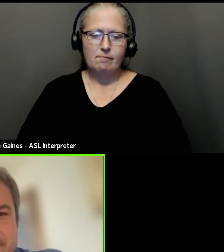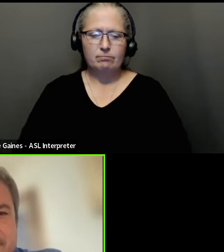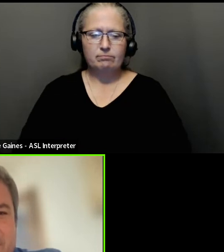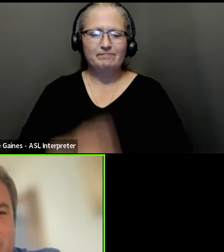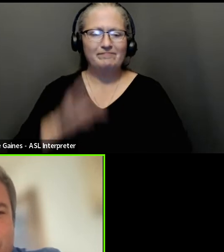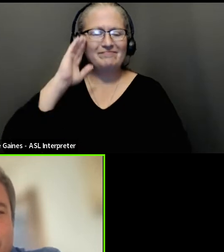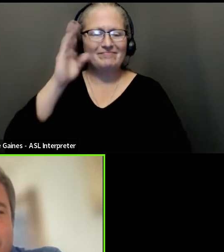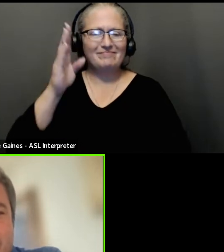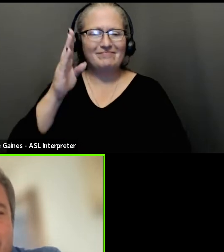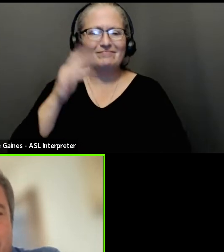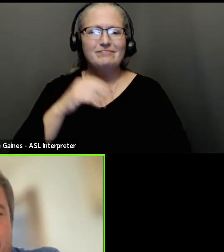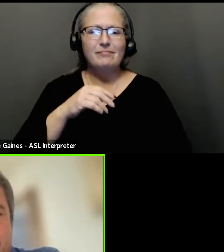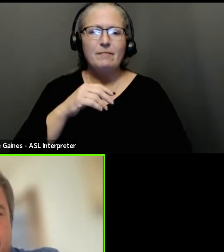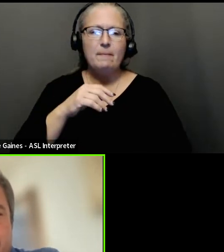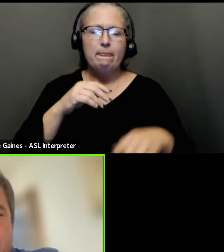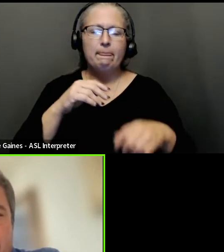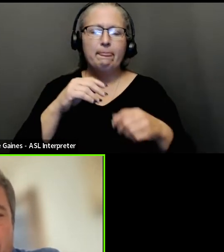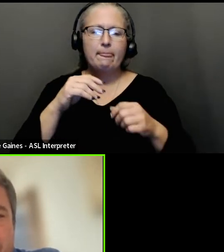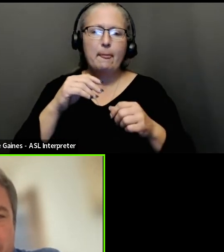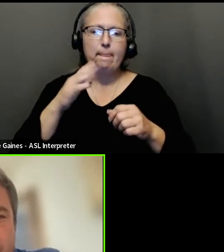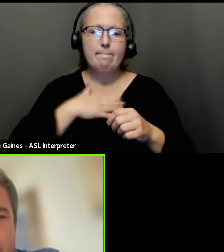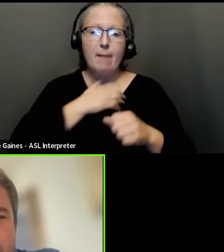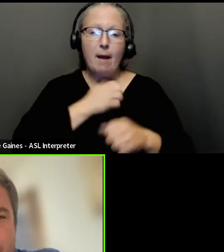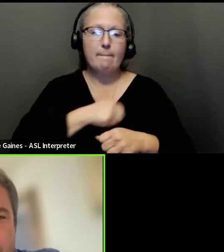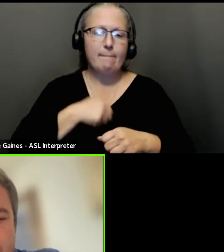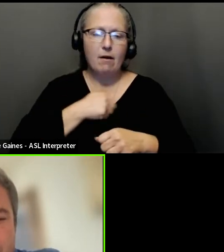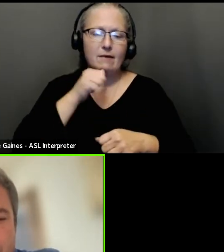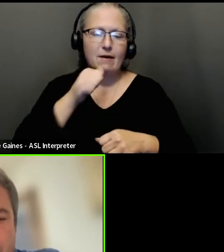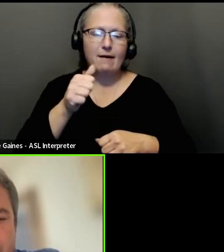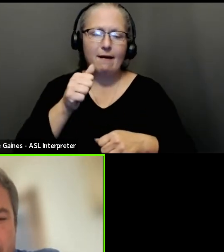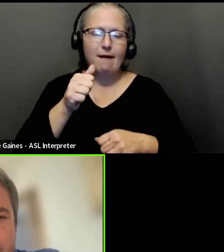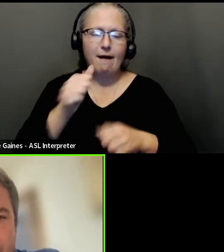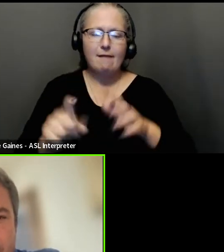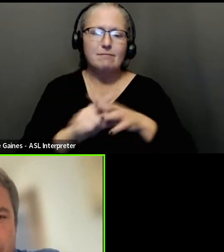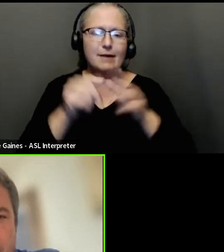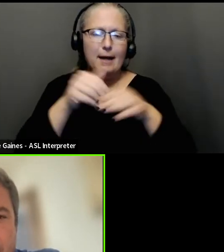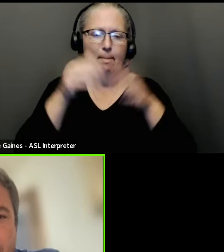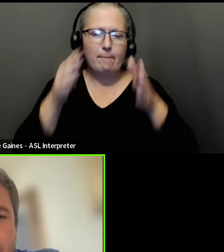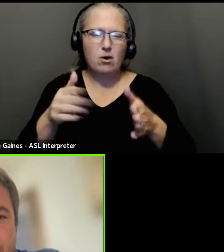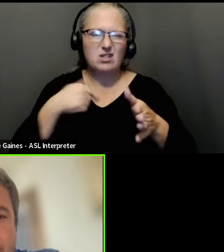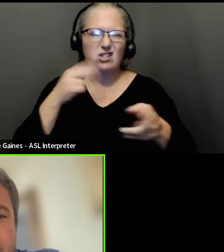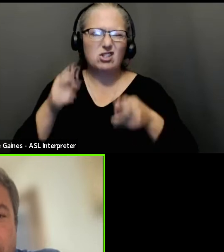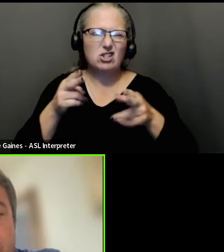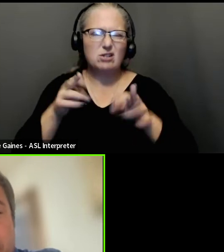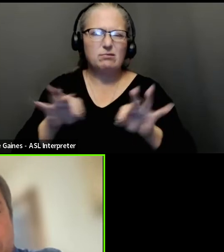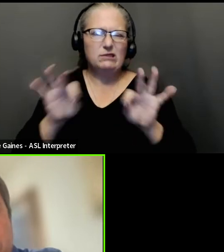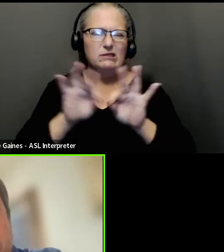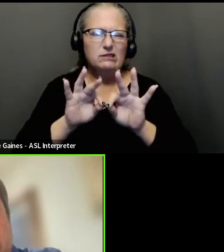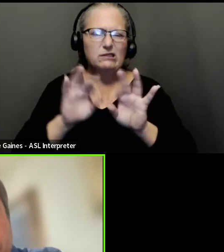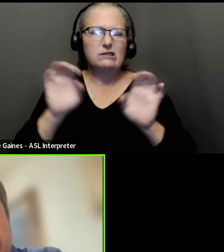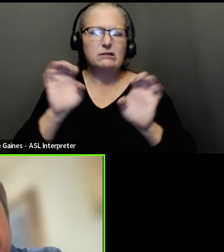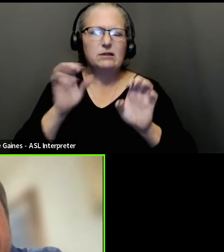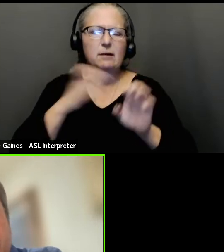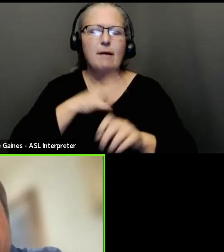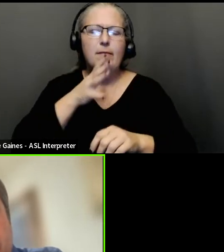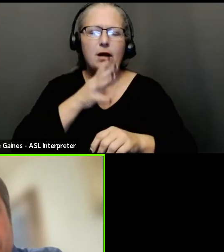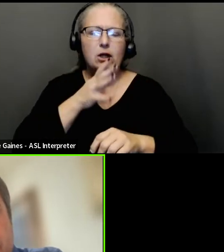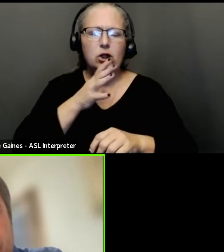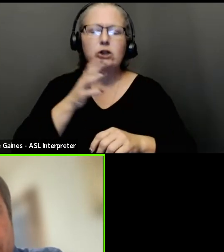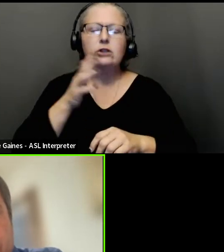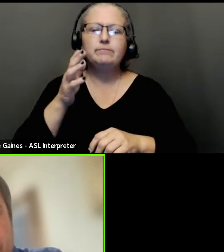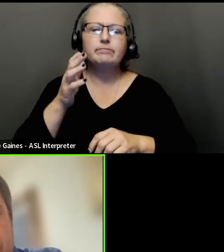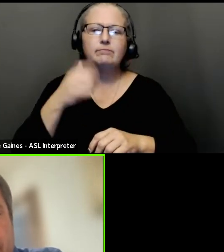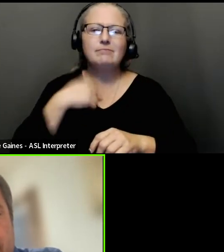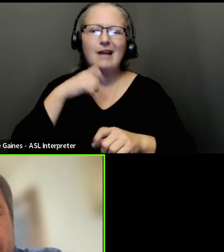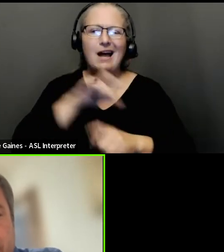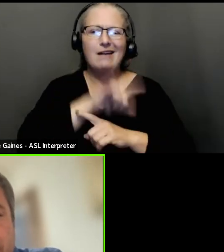Hi. So my apologies for not being able to be there, but I have an urgent matter that I had to deal with my mother. And so I had to